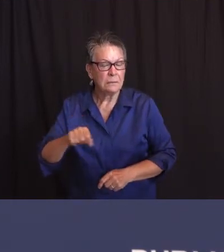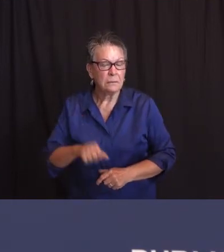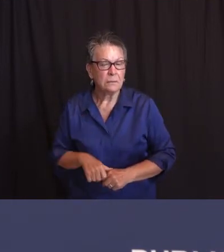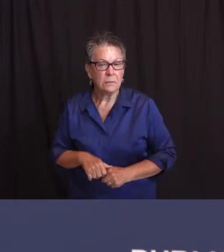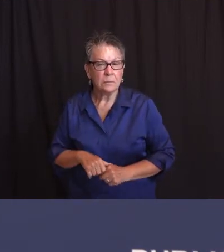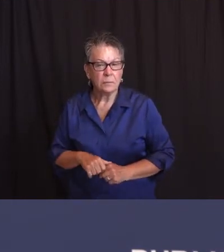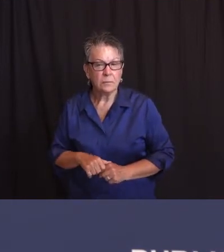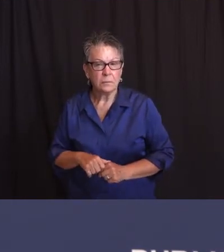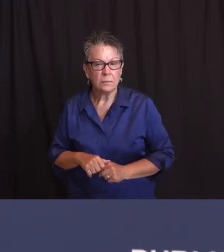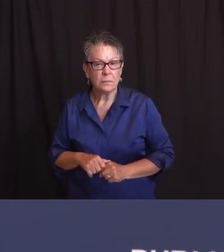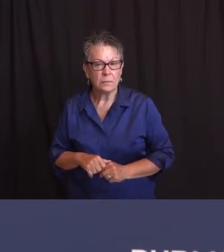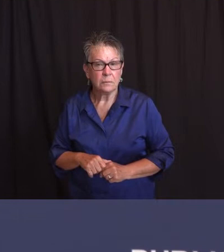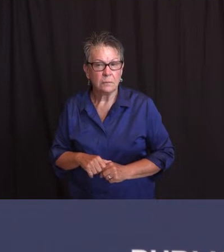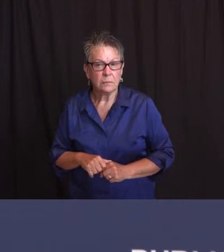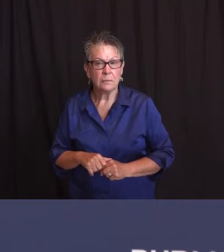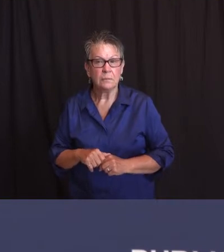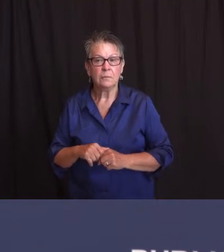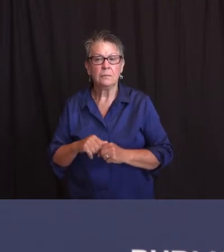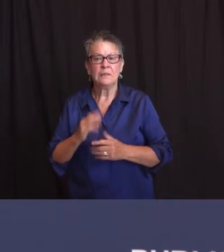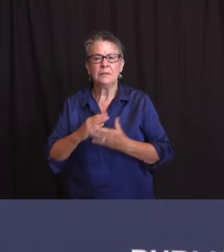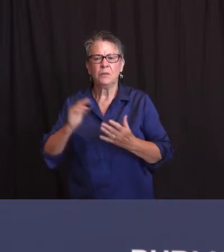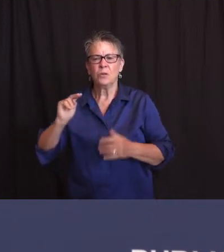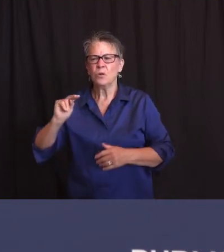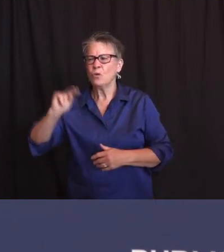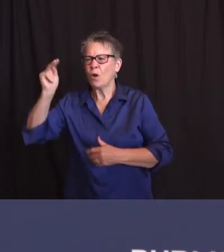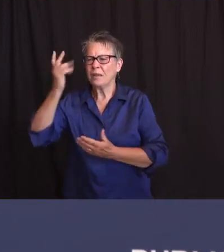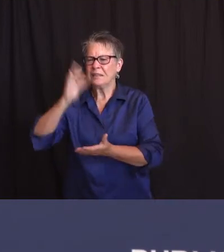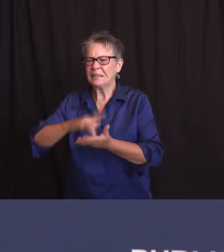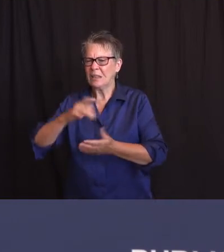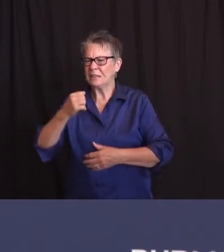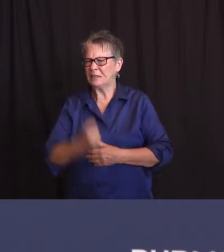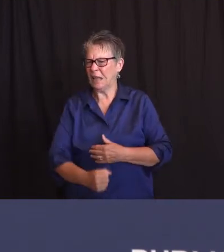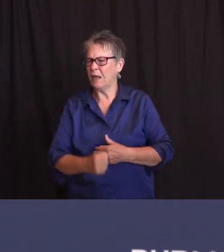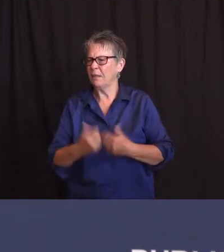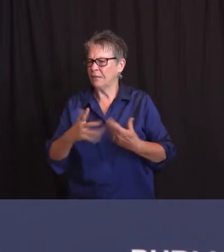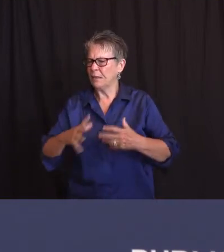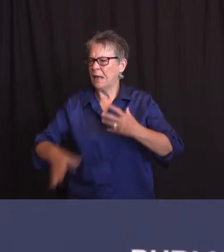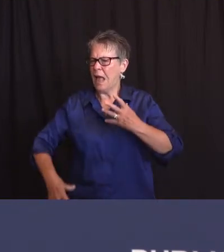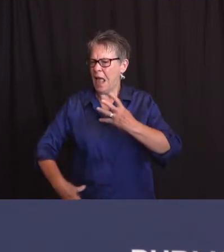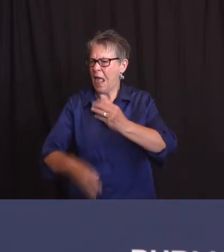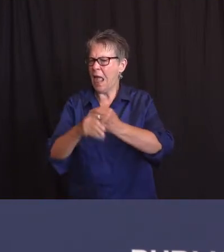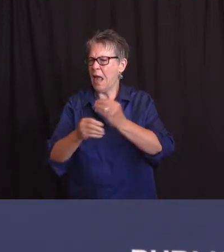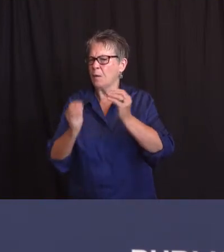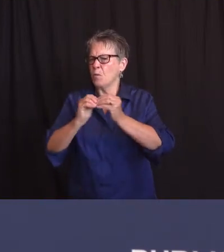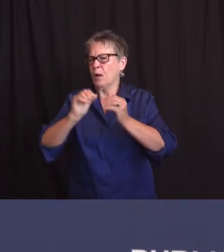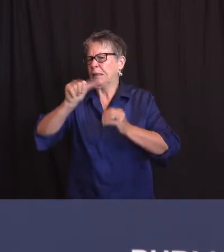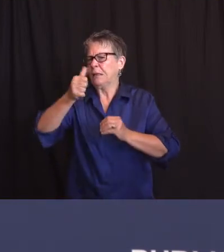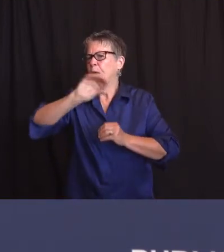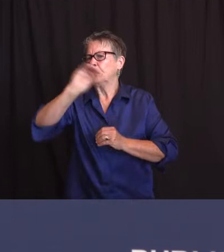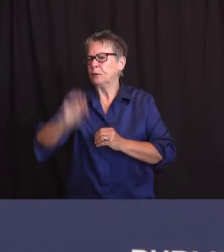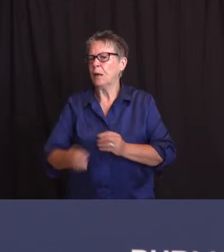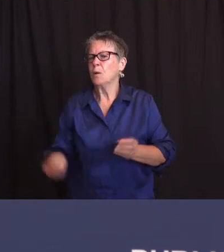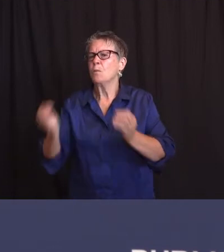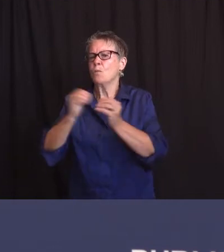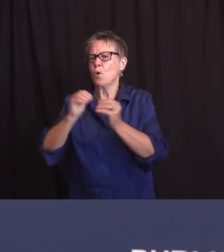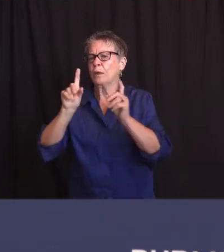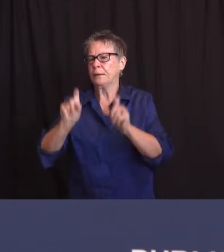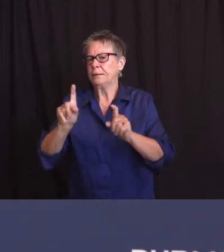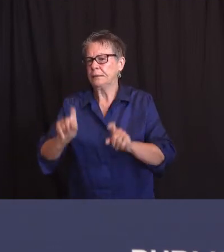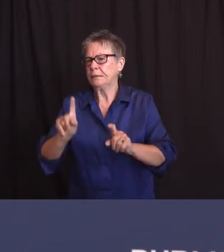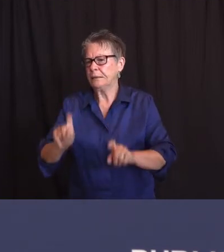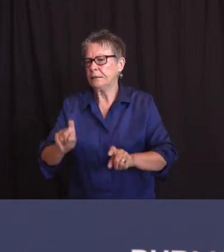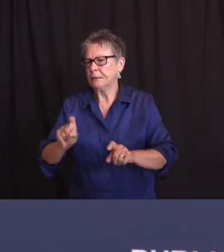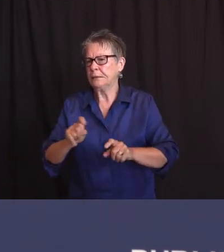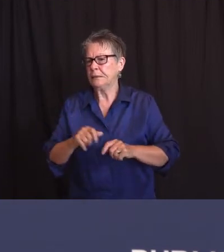6 and 10%. That's north, central, and south. And so it's going in the right direction. Testing is the best thing we have